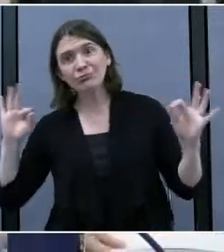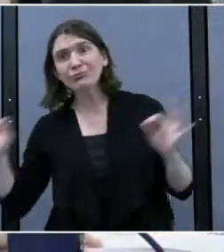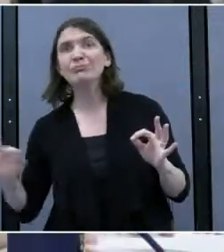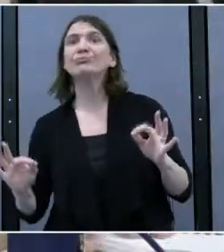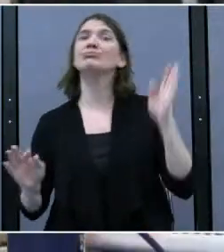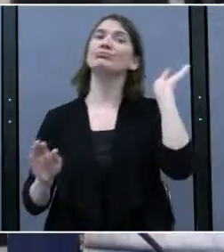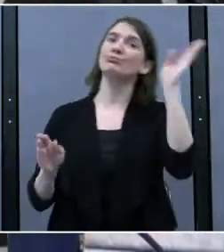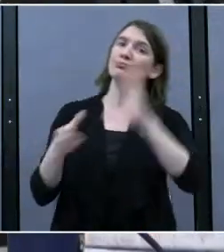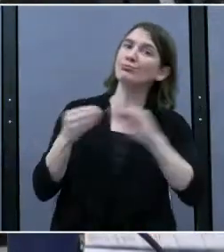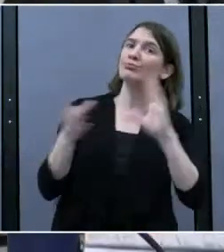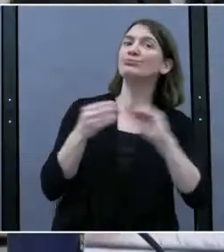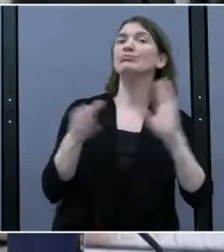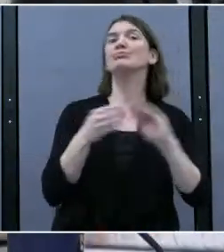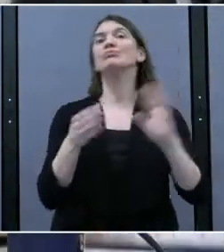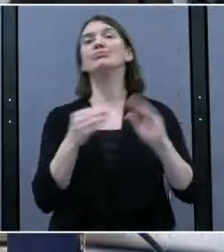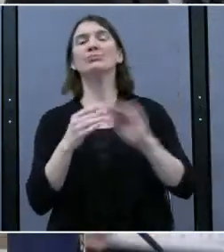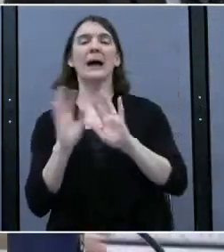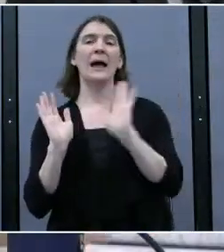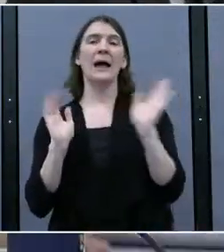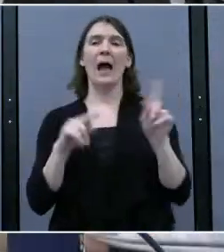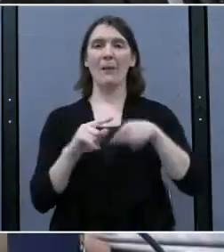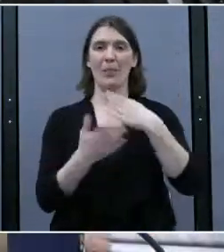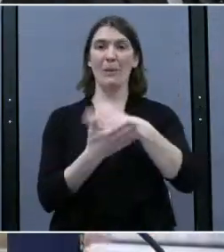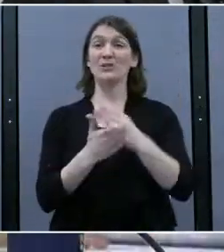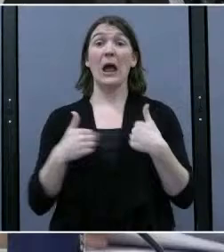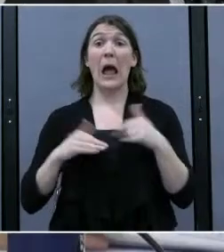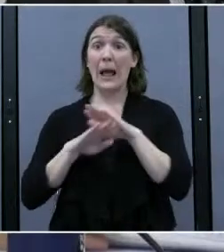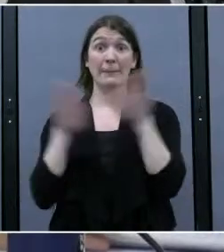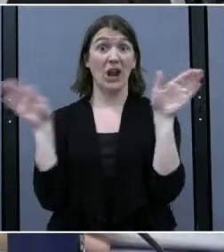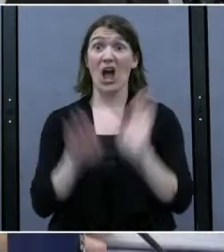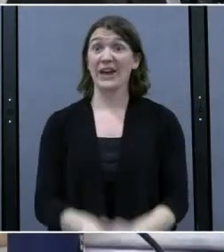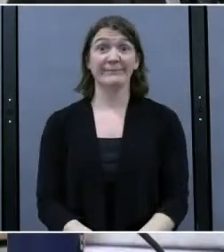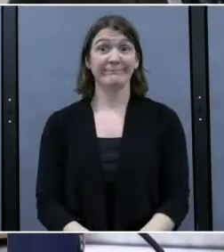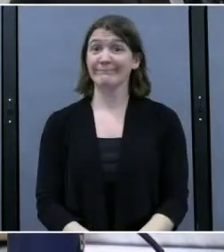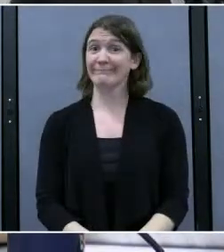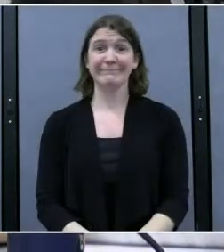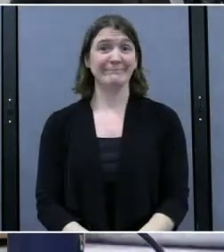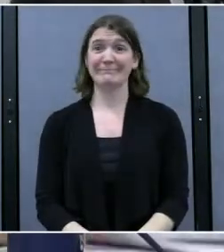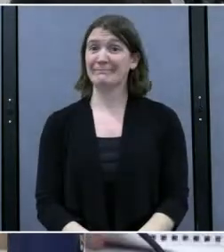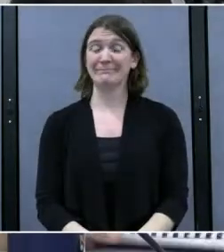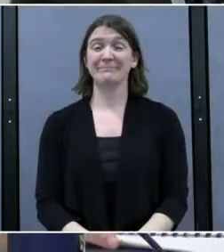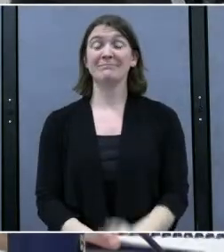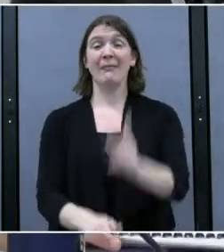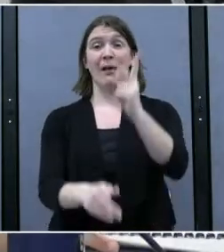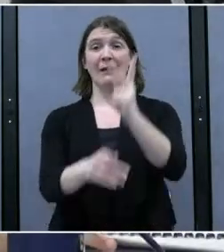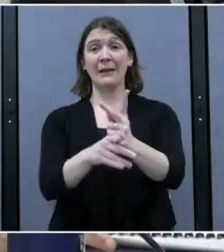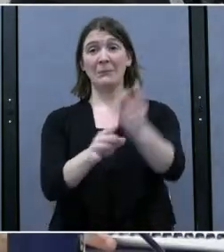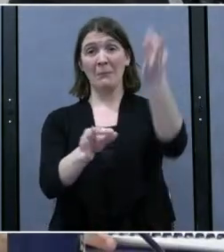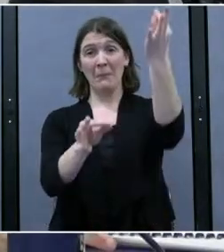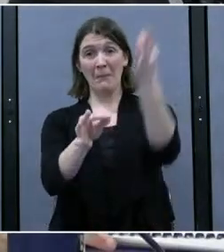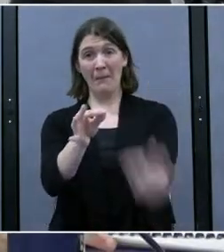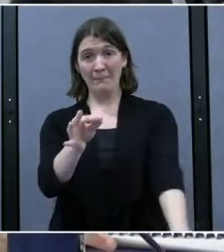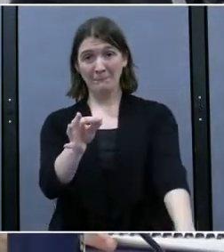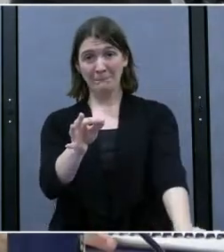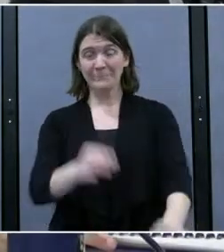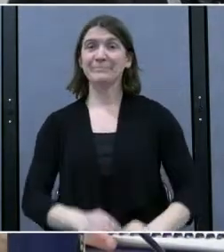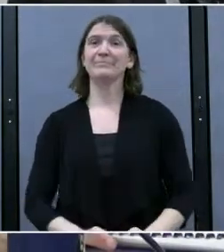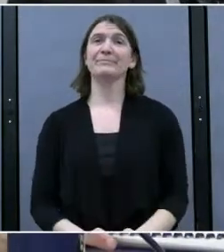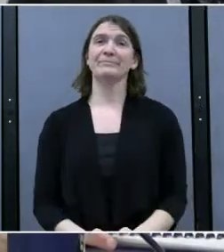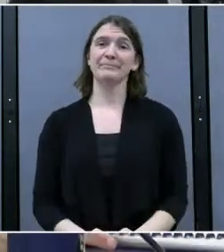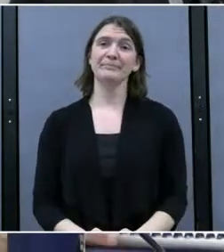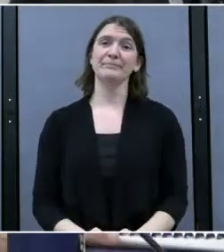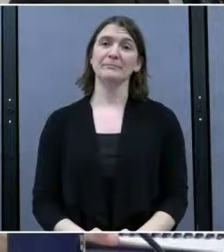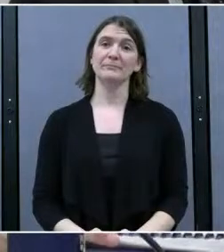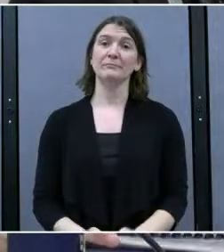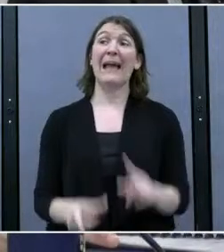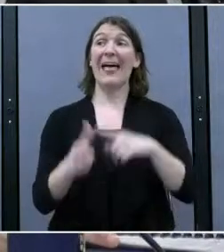and I am not going to do that. I'm going to keep it pretty high level, and